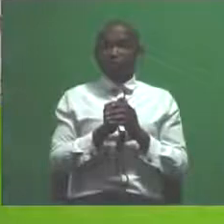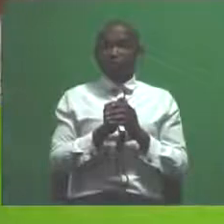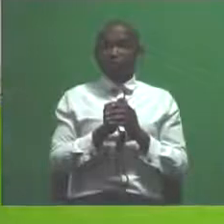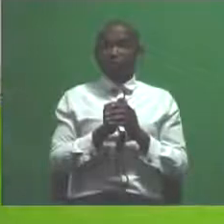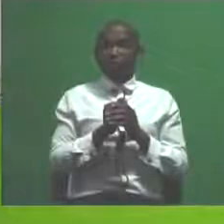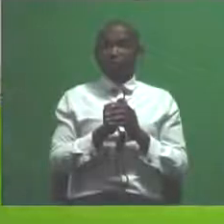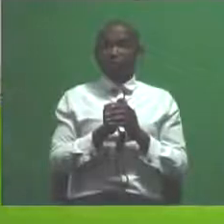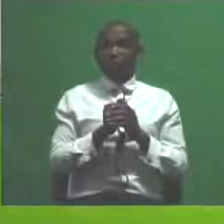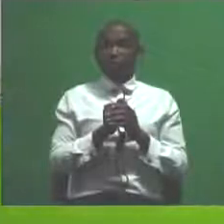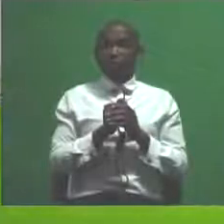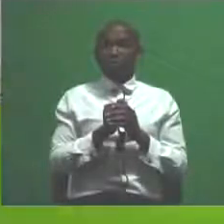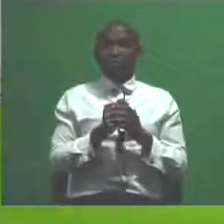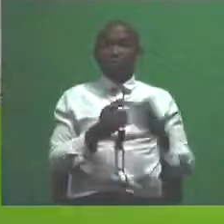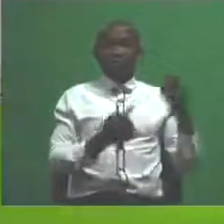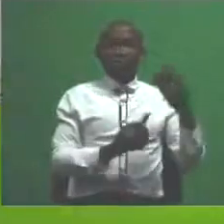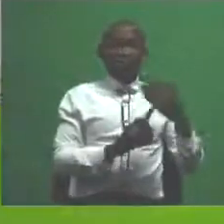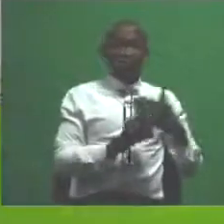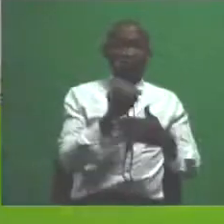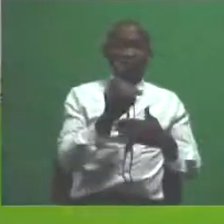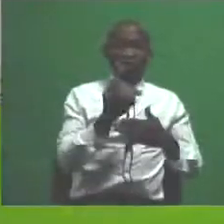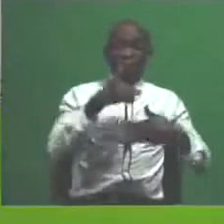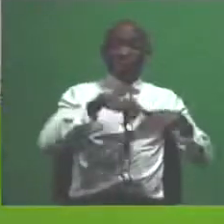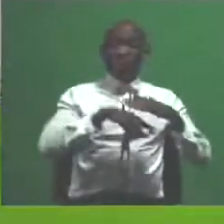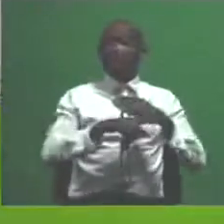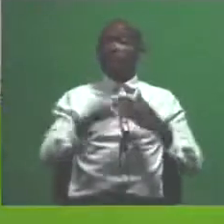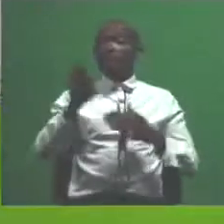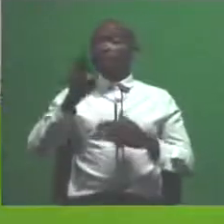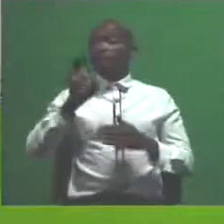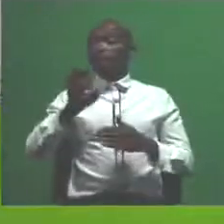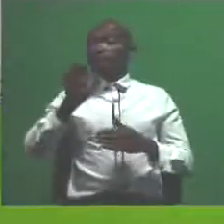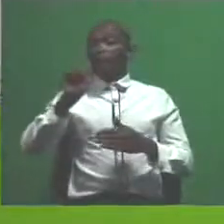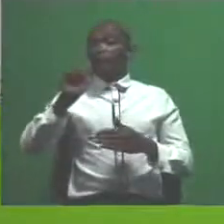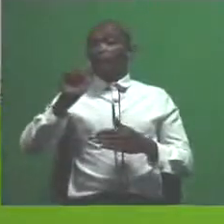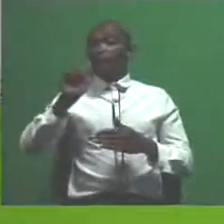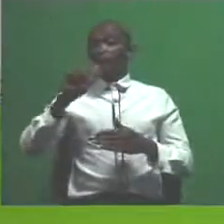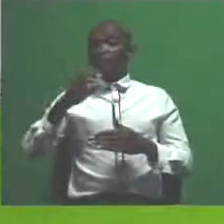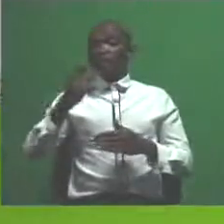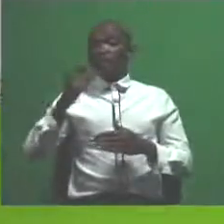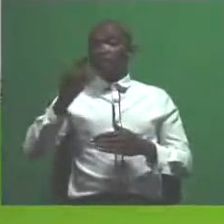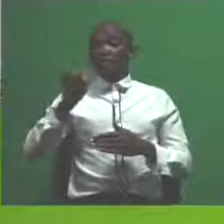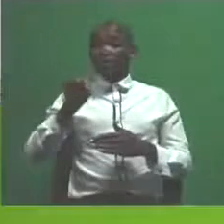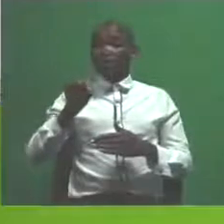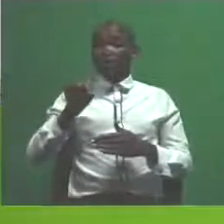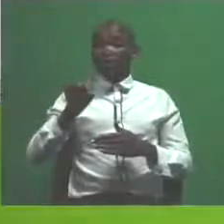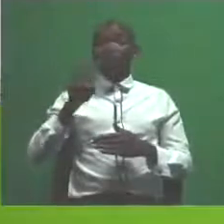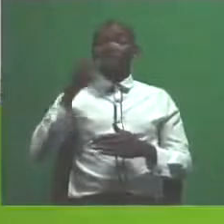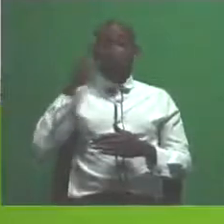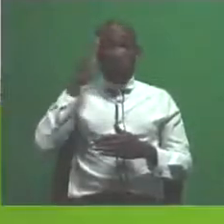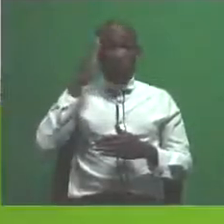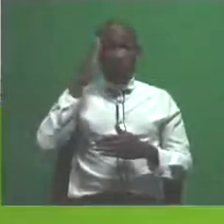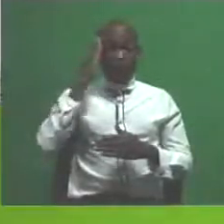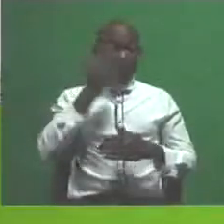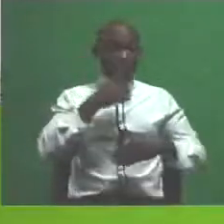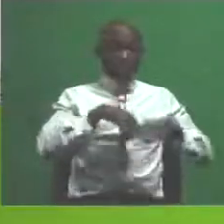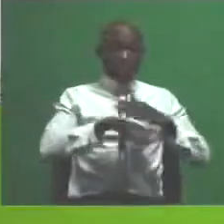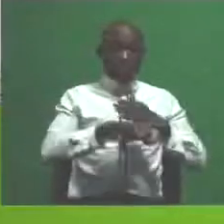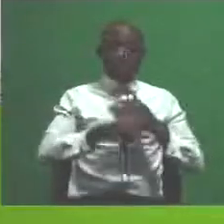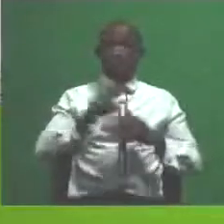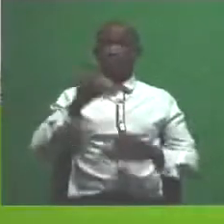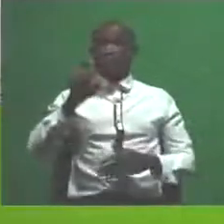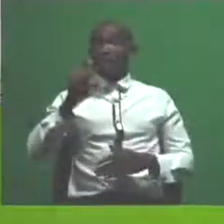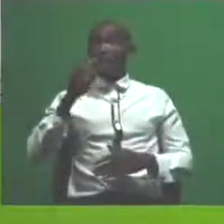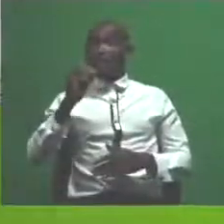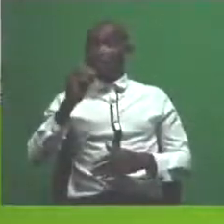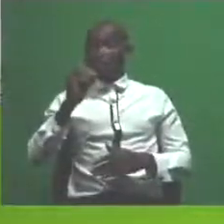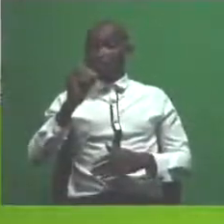surrounding from our reaction. And we know that in exothermic